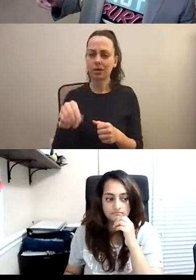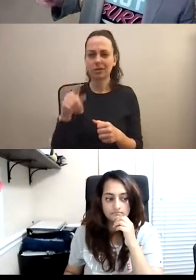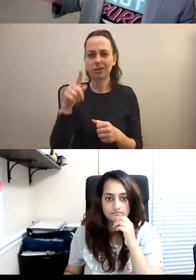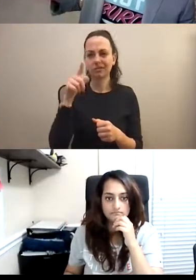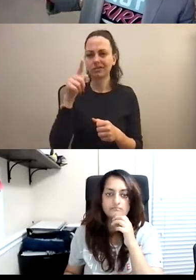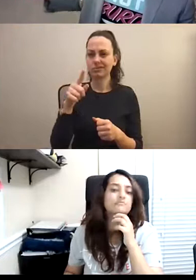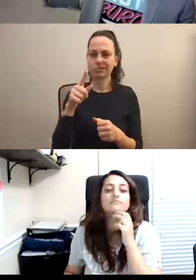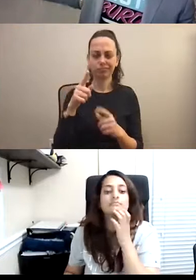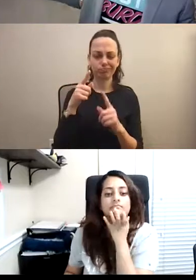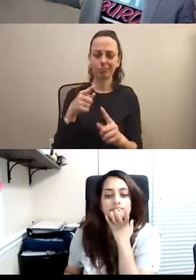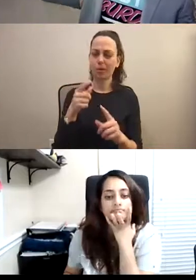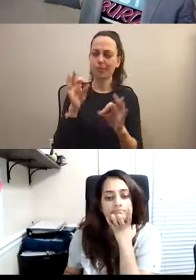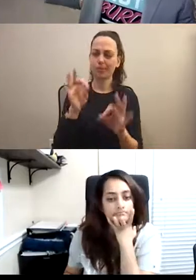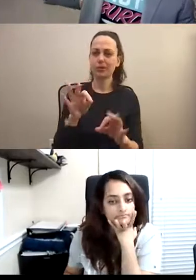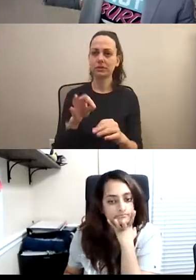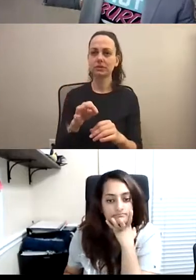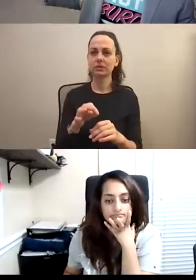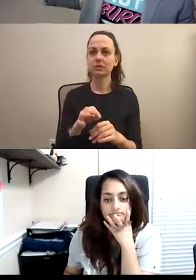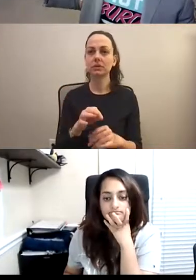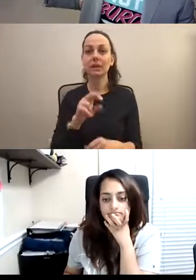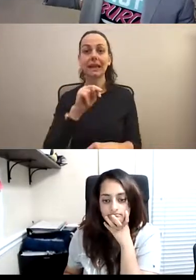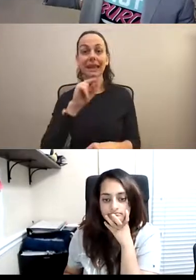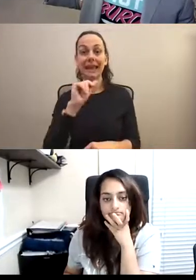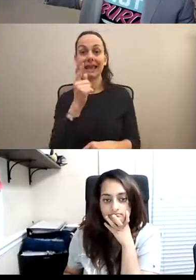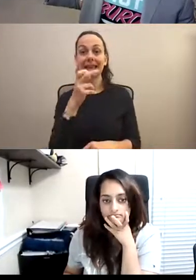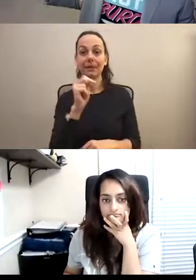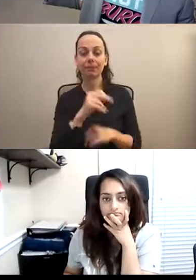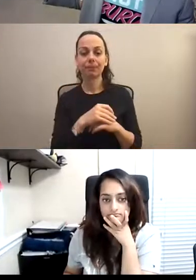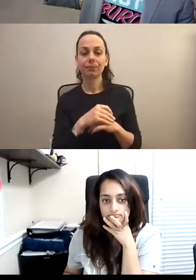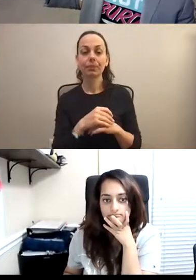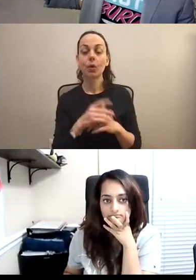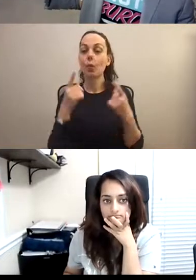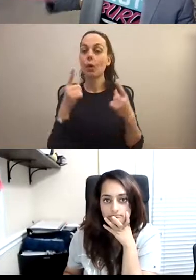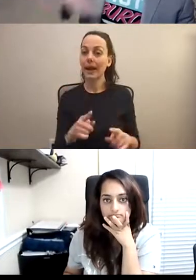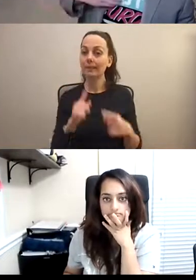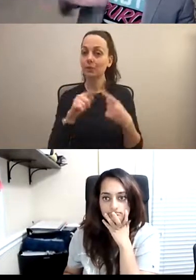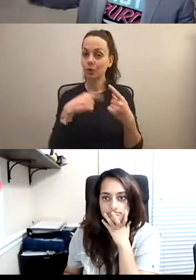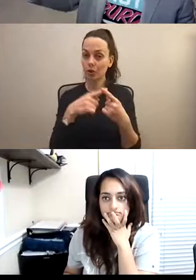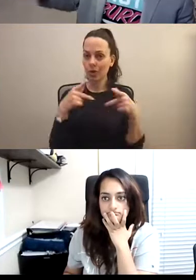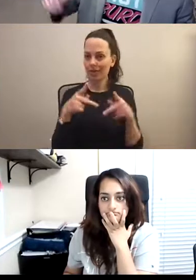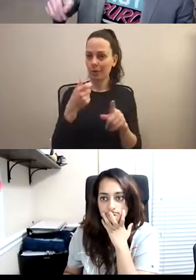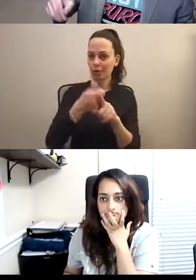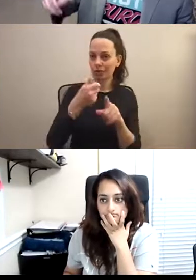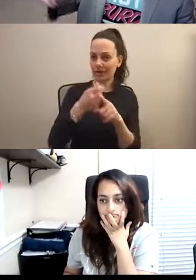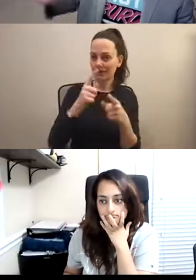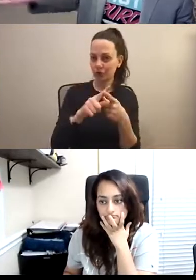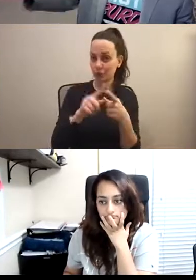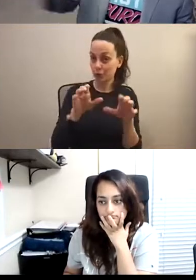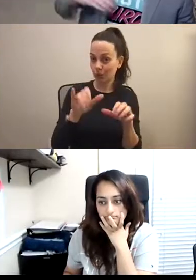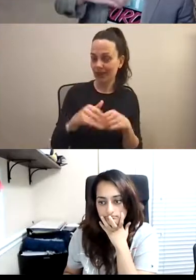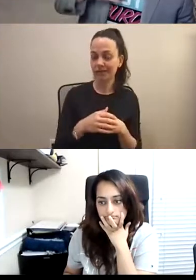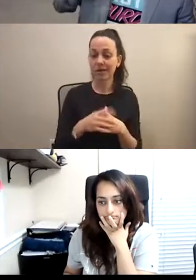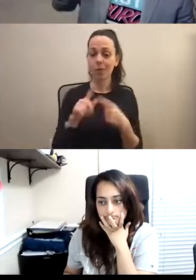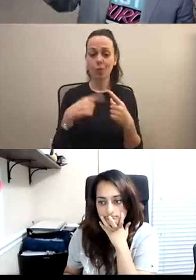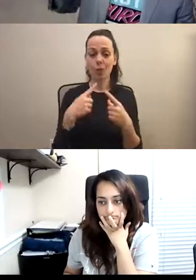head for sure. And here's what happens when you allow yourself to do that. When you have the courage to step out